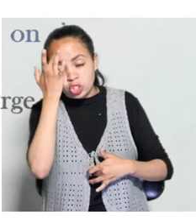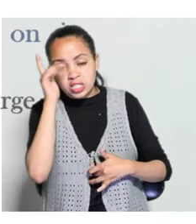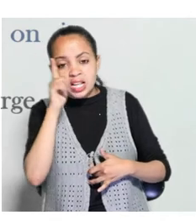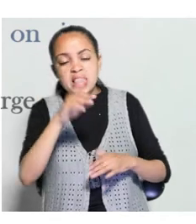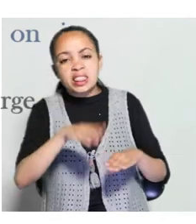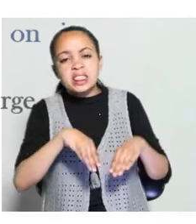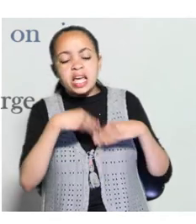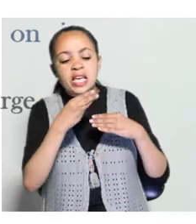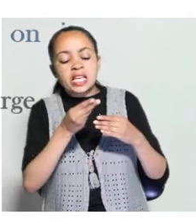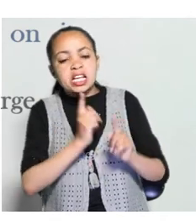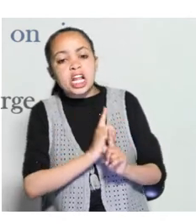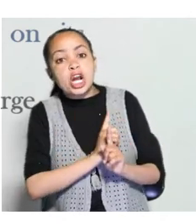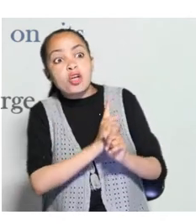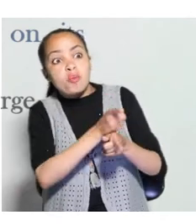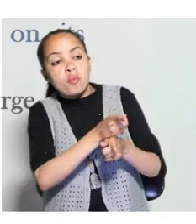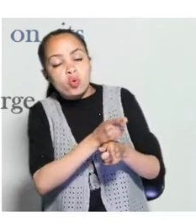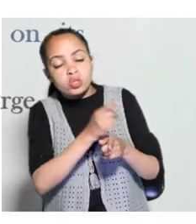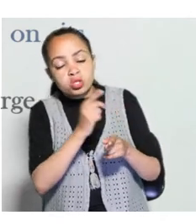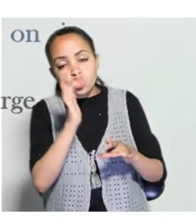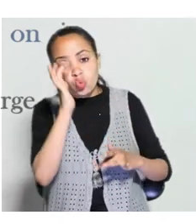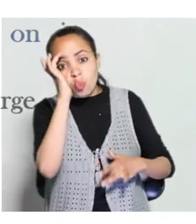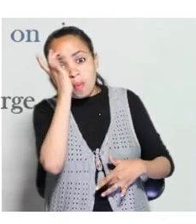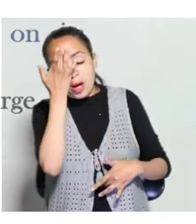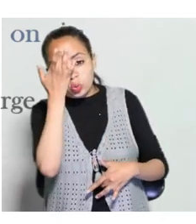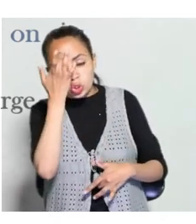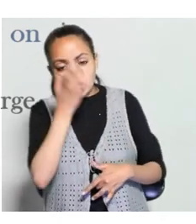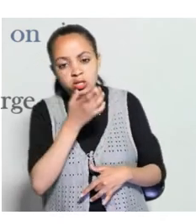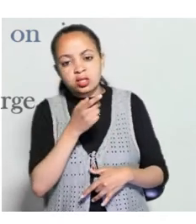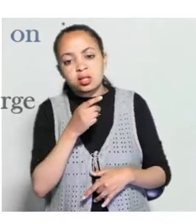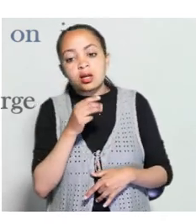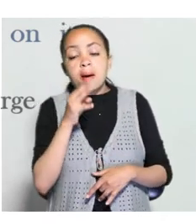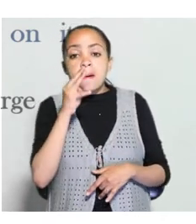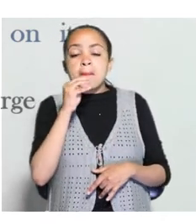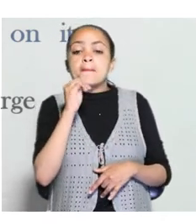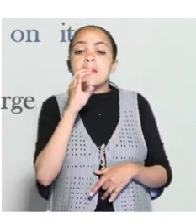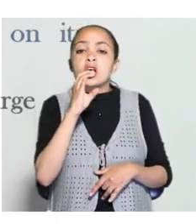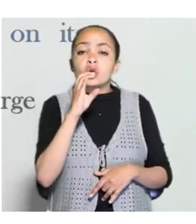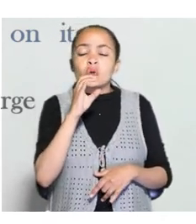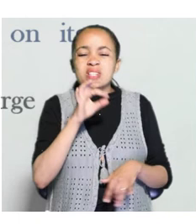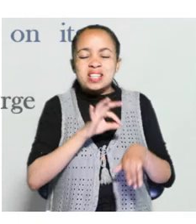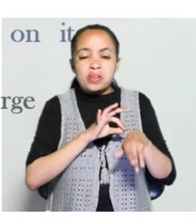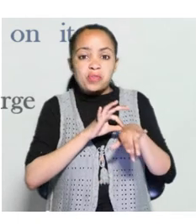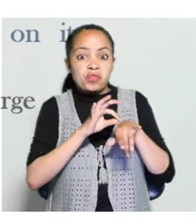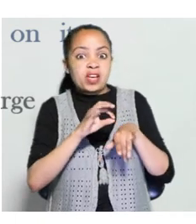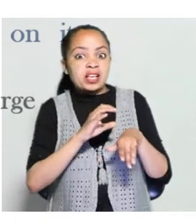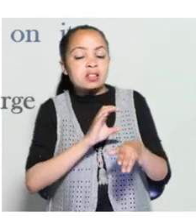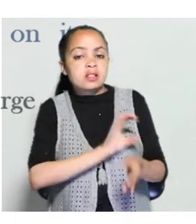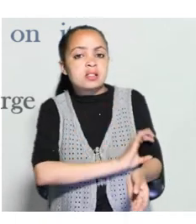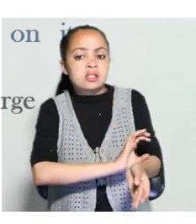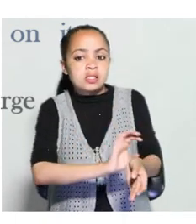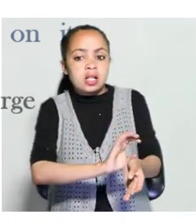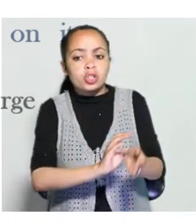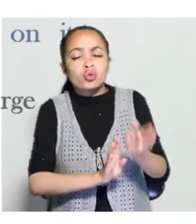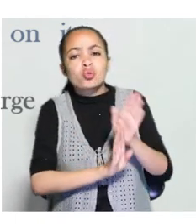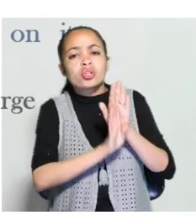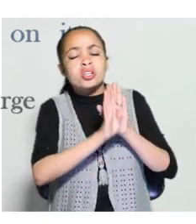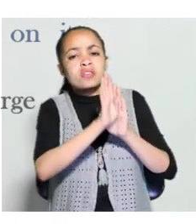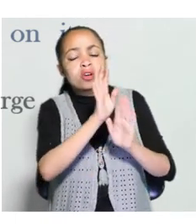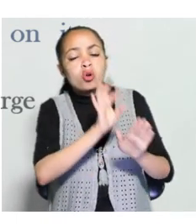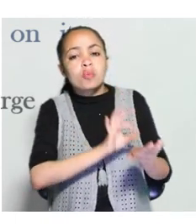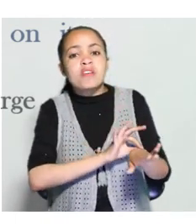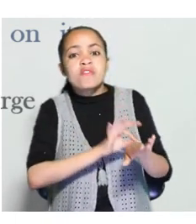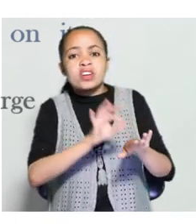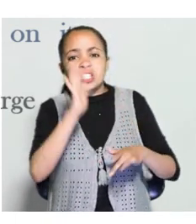They give response against pathogen. A microorganism that infects itself to develop infectious